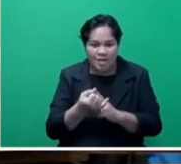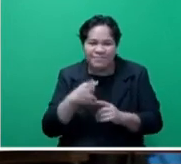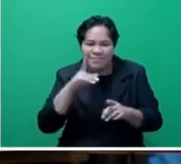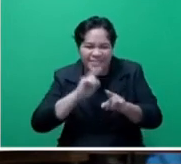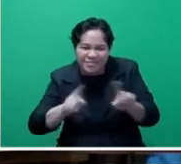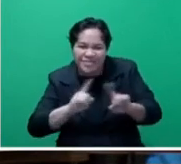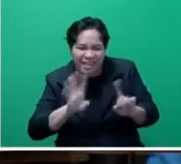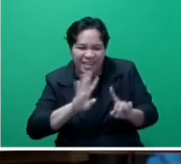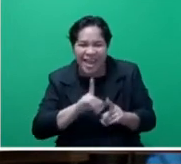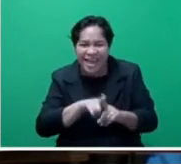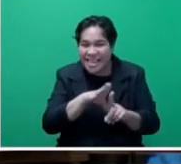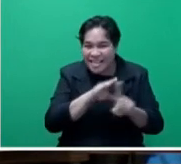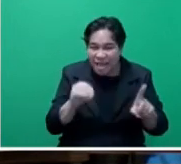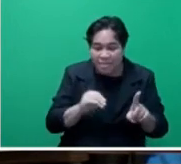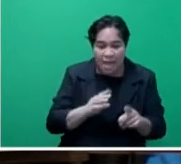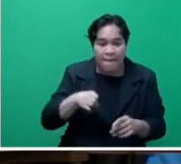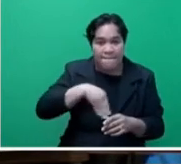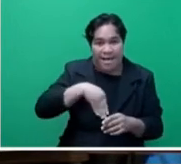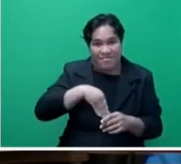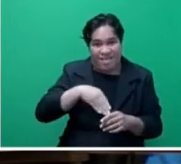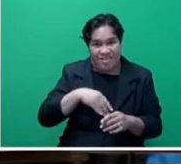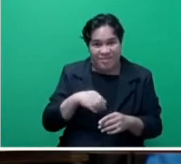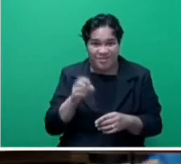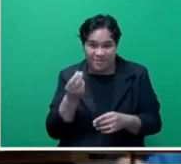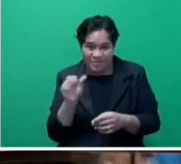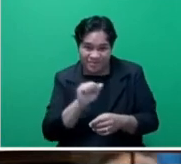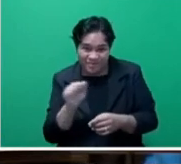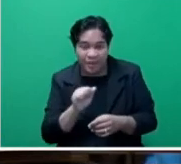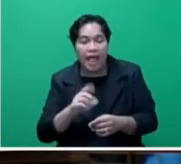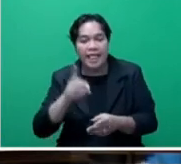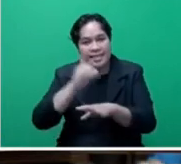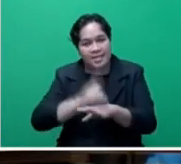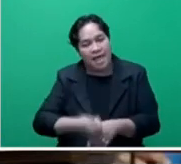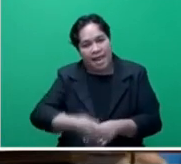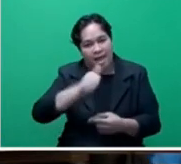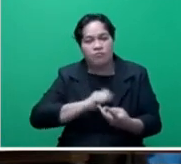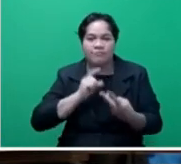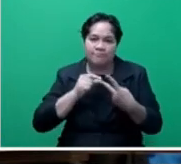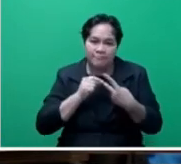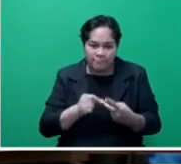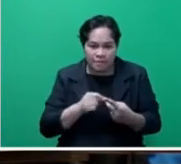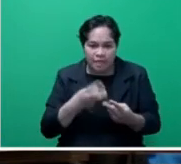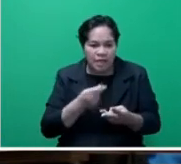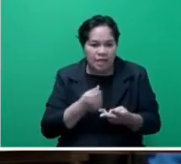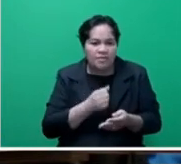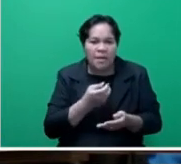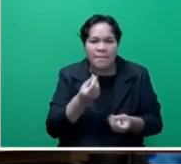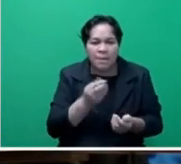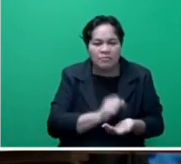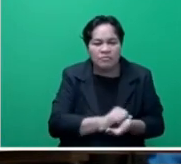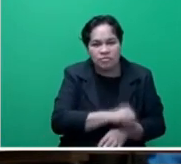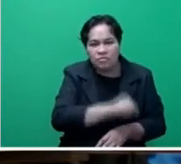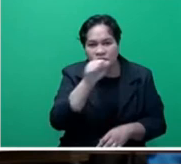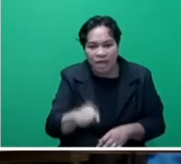disabilities, for example, bus fare subsidies and disability allowance scheme, grants for special education, and grants